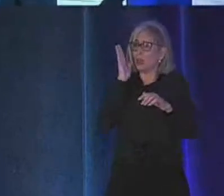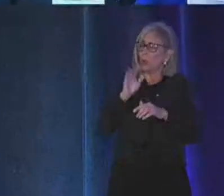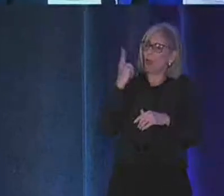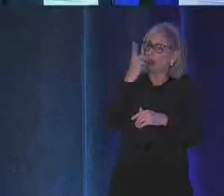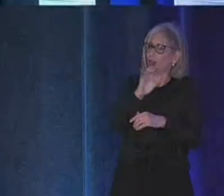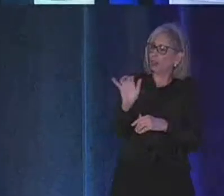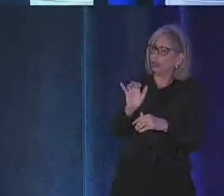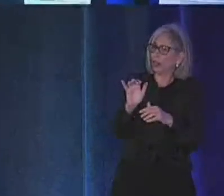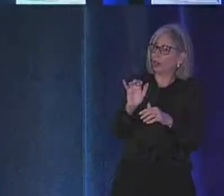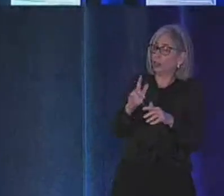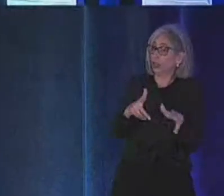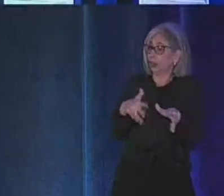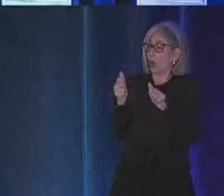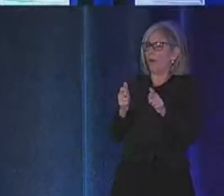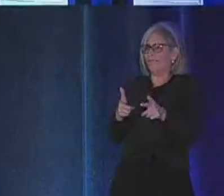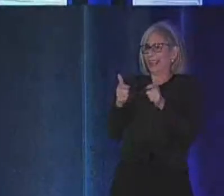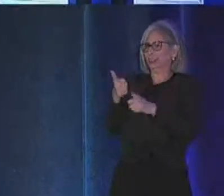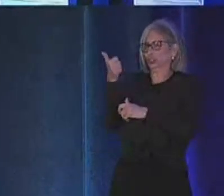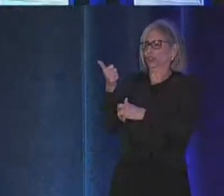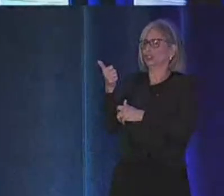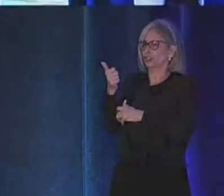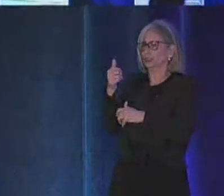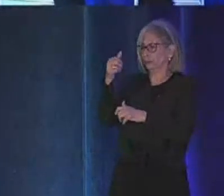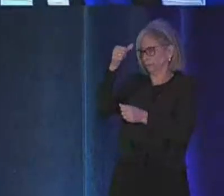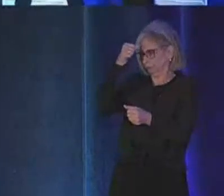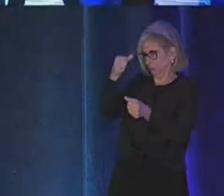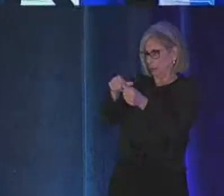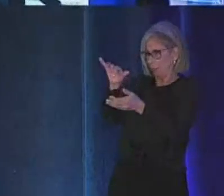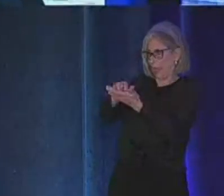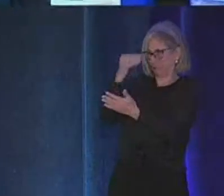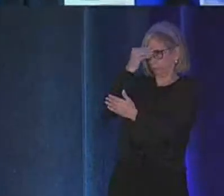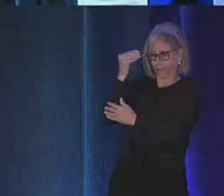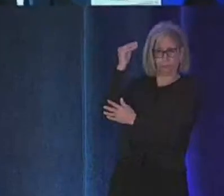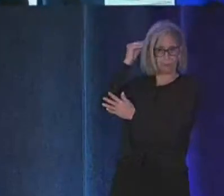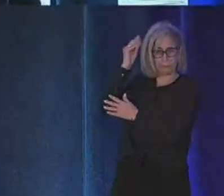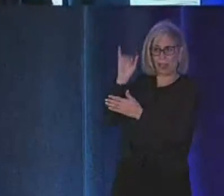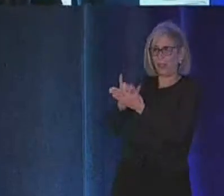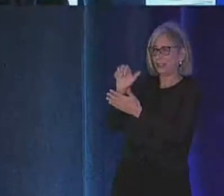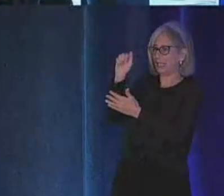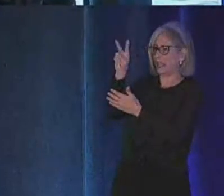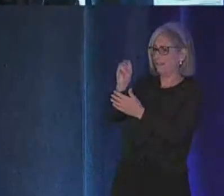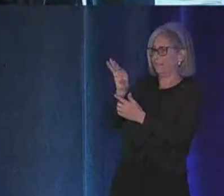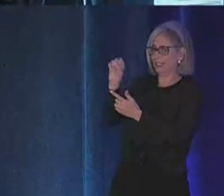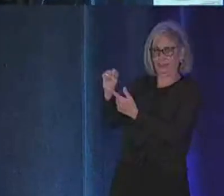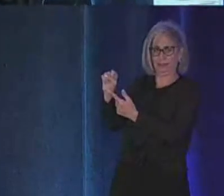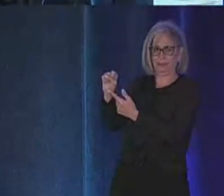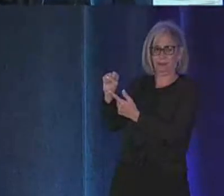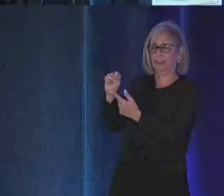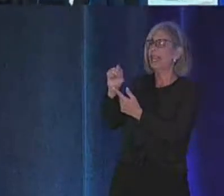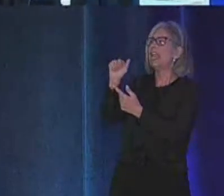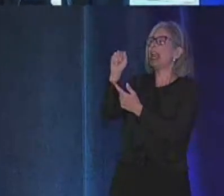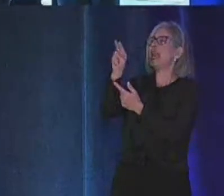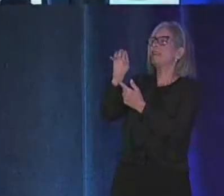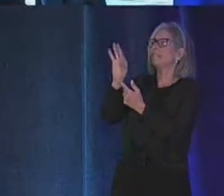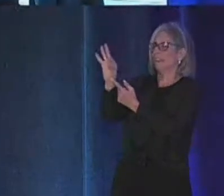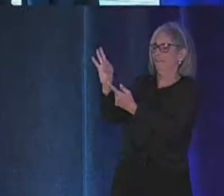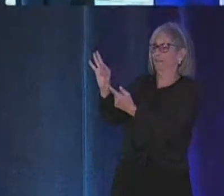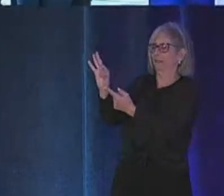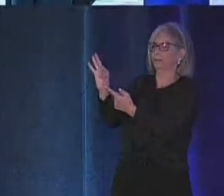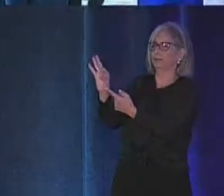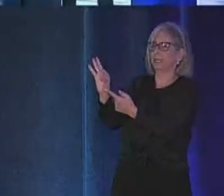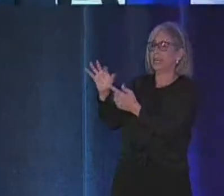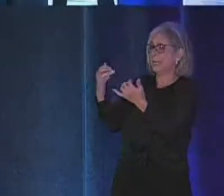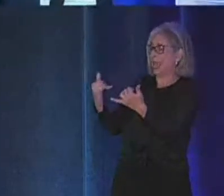load simply faster. So keep that in mind. That's Aviv. Let me just move this. I'll be more comfortable.